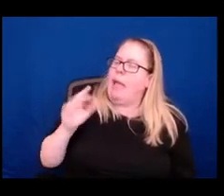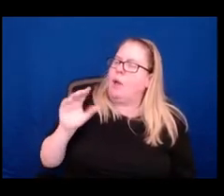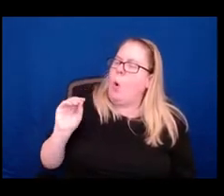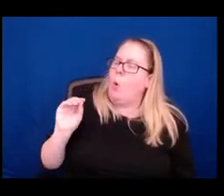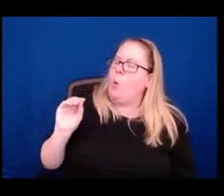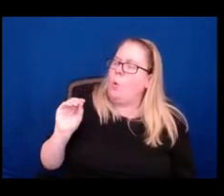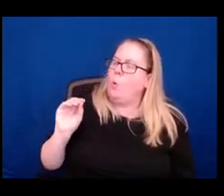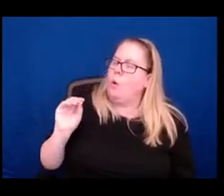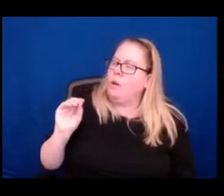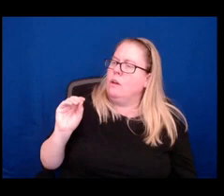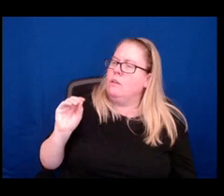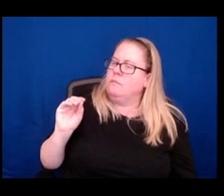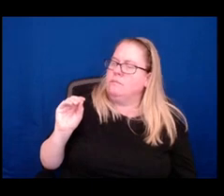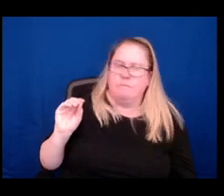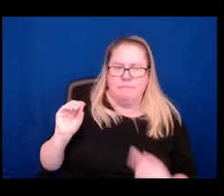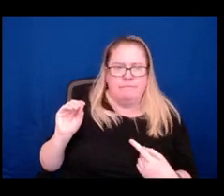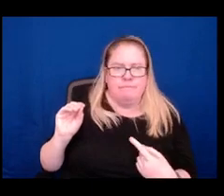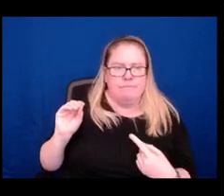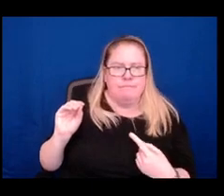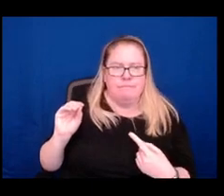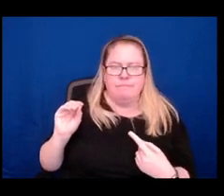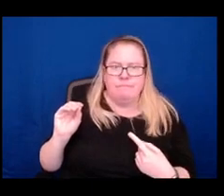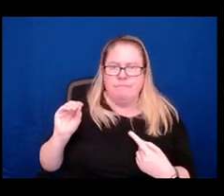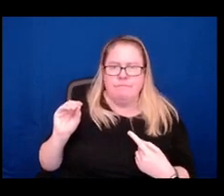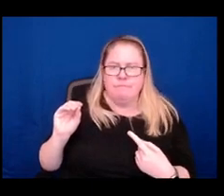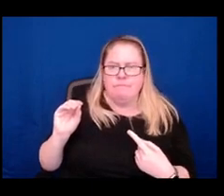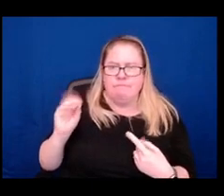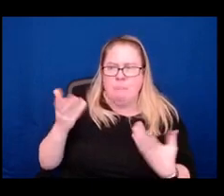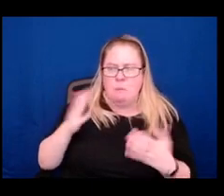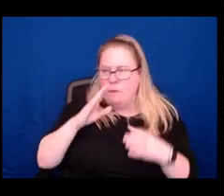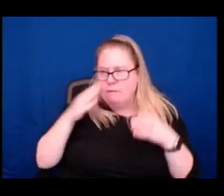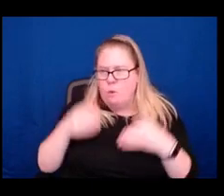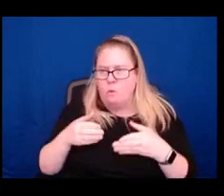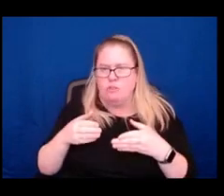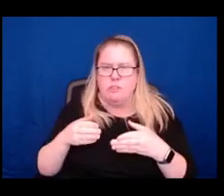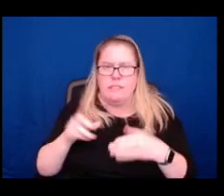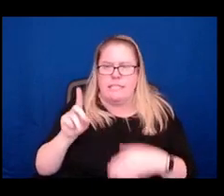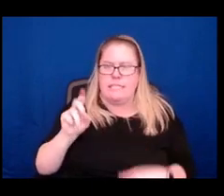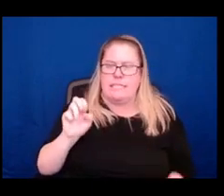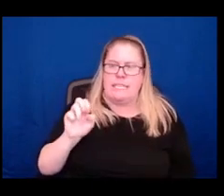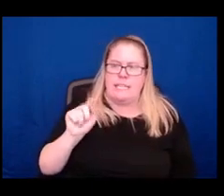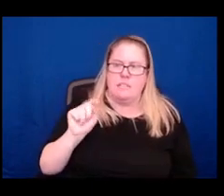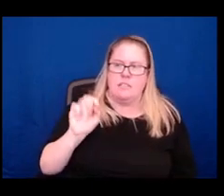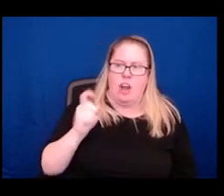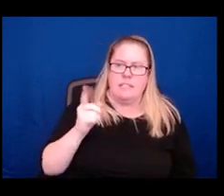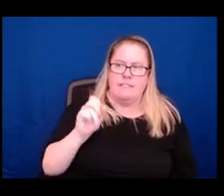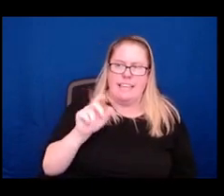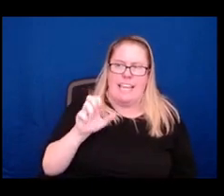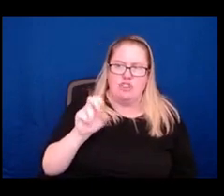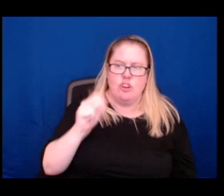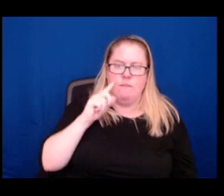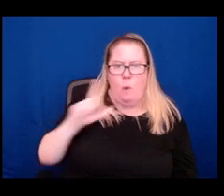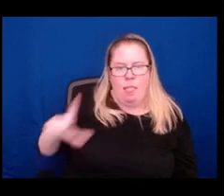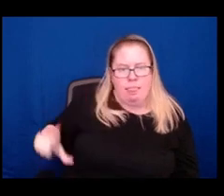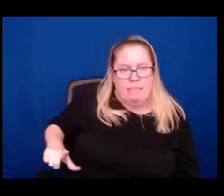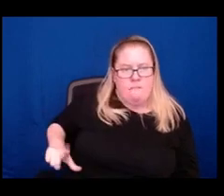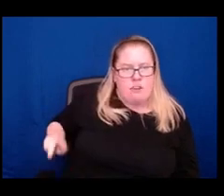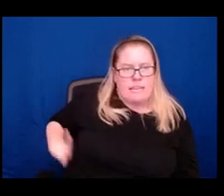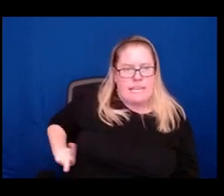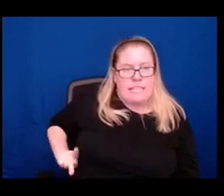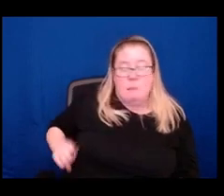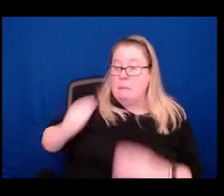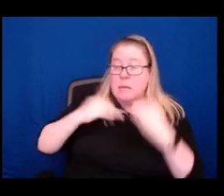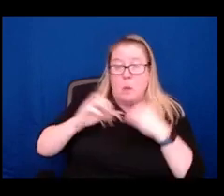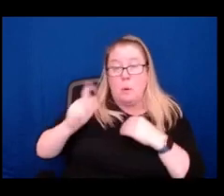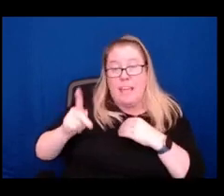then we're not going to really address maybe the detoxification that needs to happen for your liver and your kidneys. Maybe you've been eating okay, but